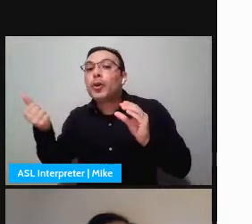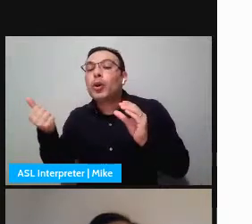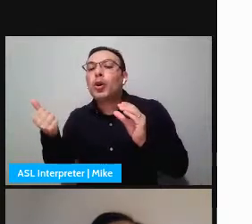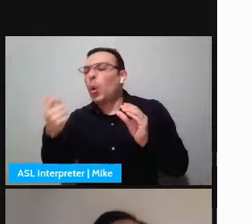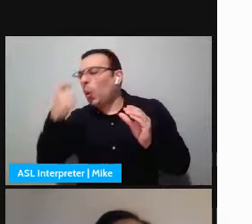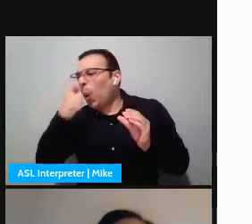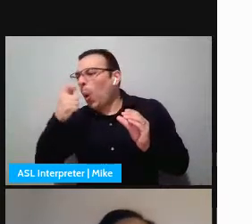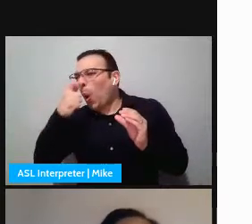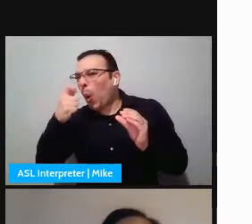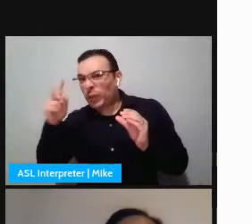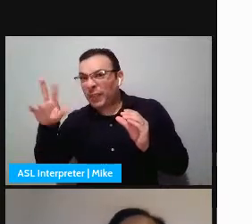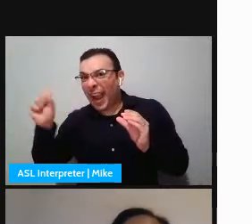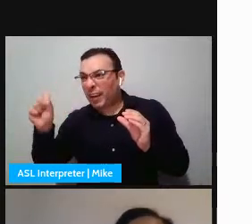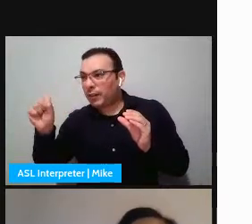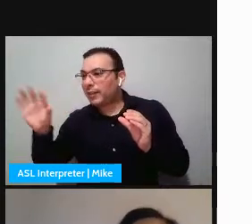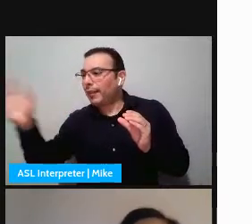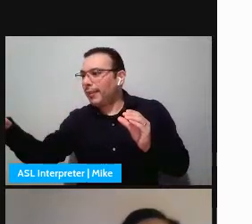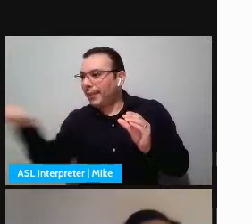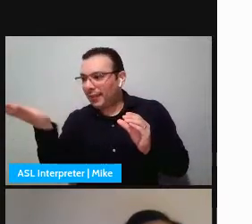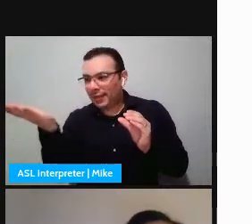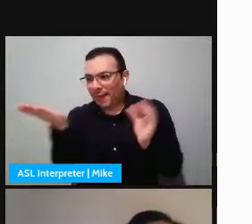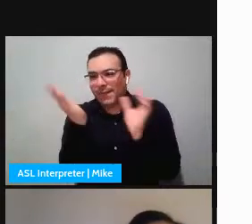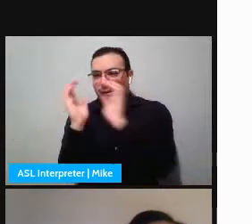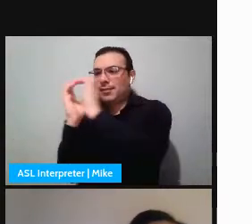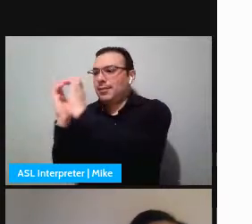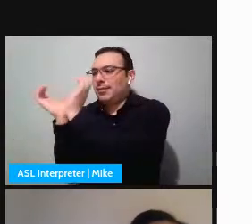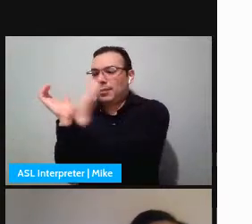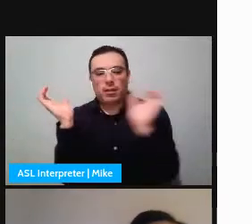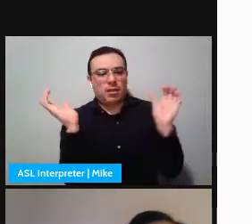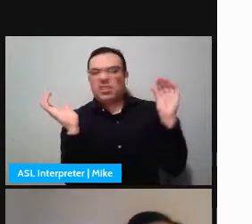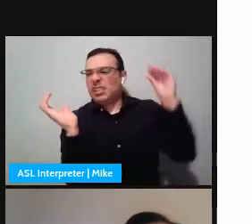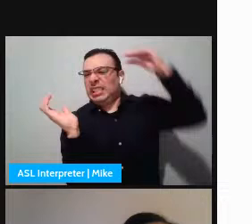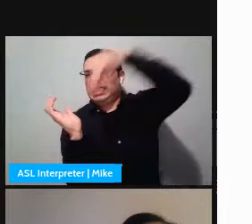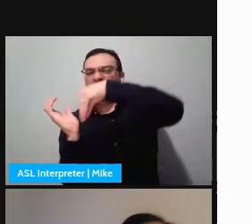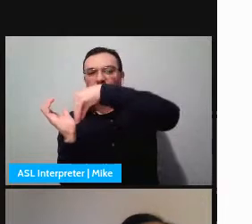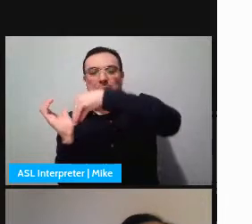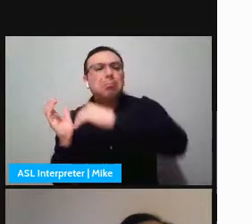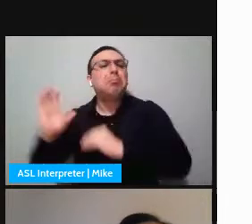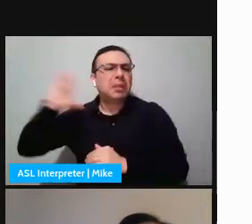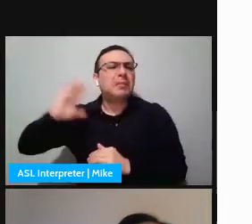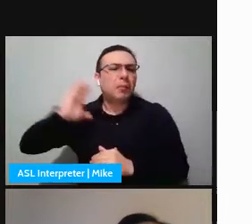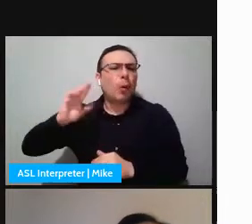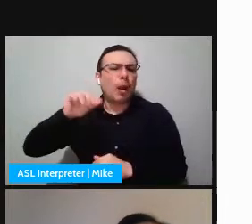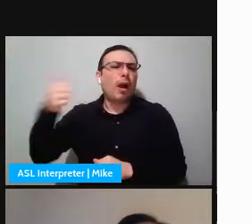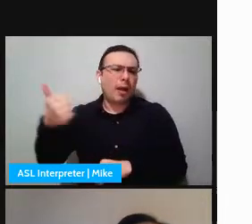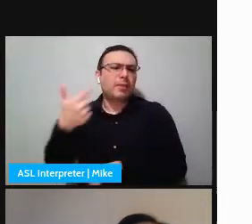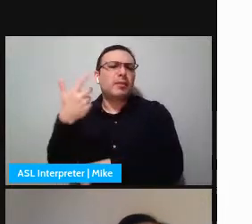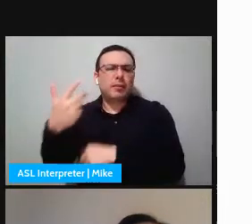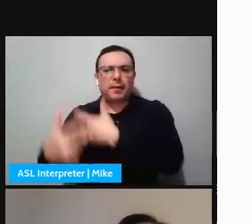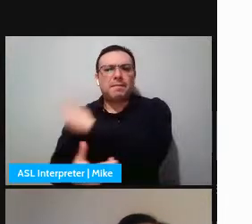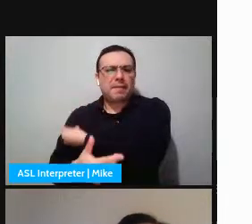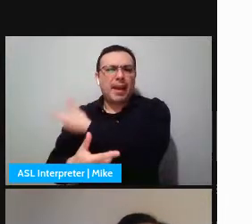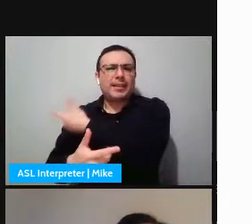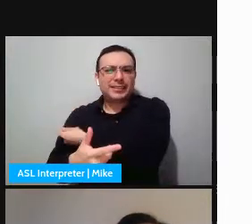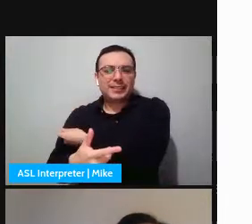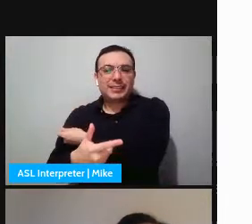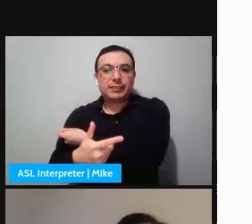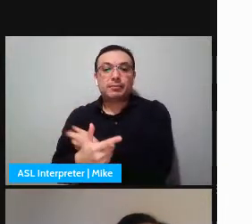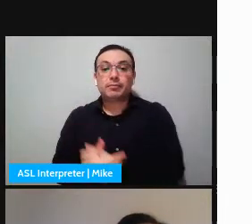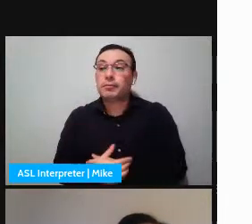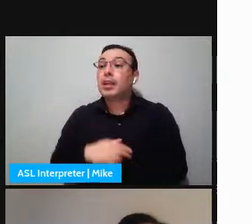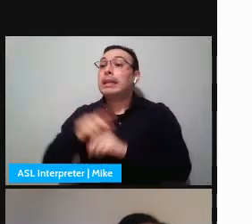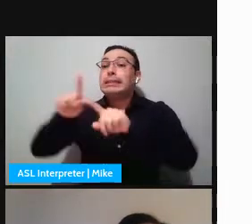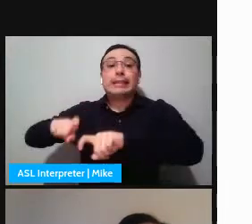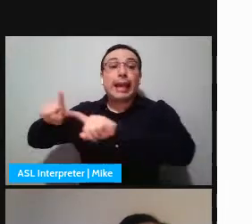this is something that has been done for many years in terms of vaccine technology. This study enrolled about